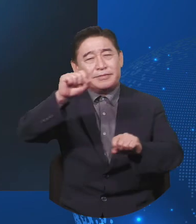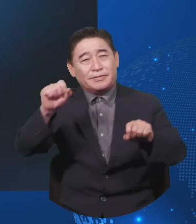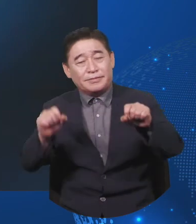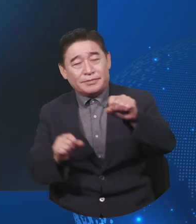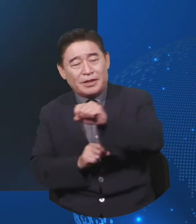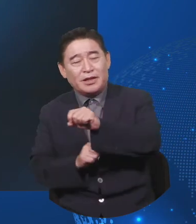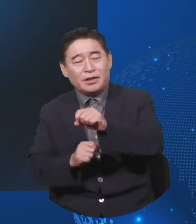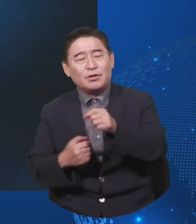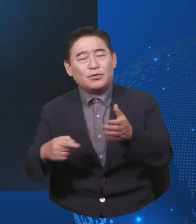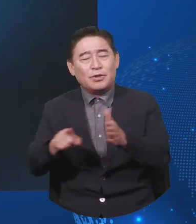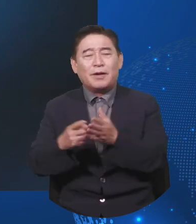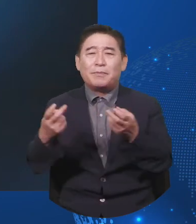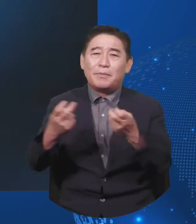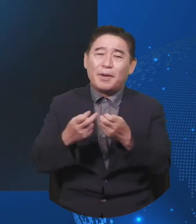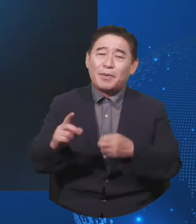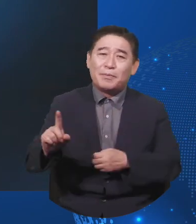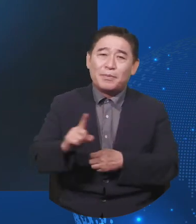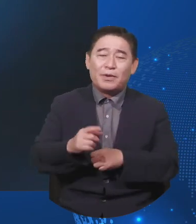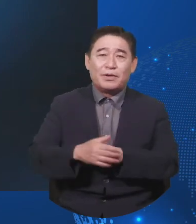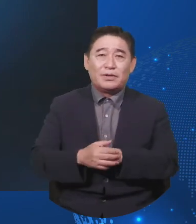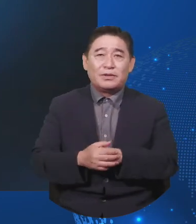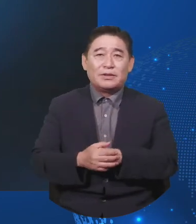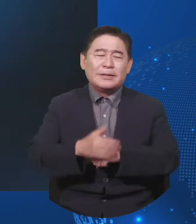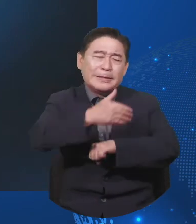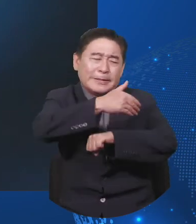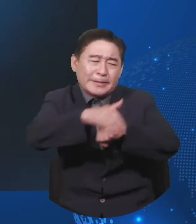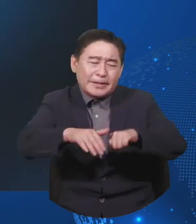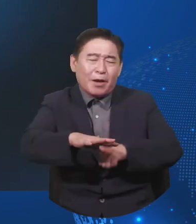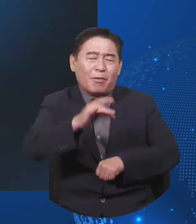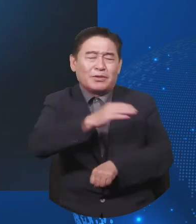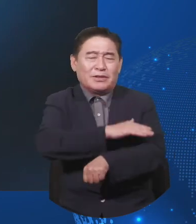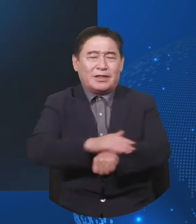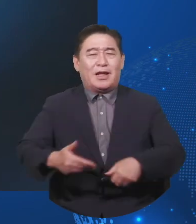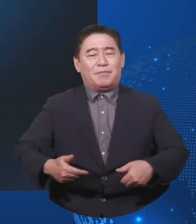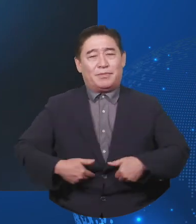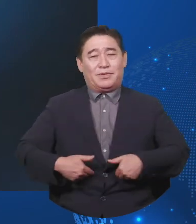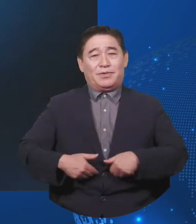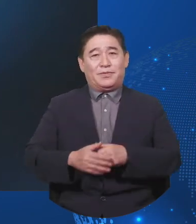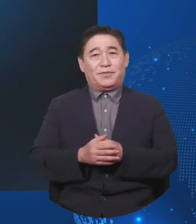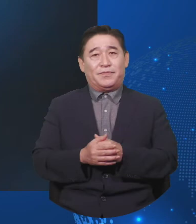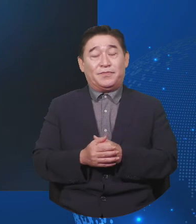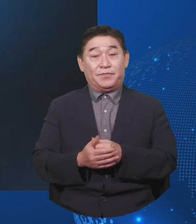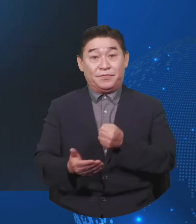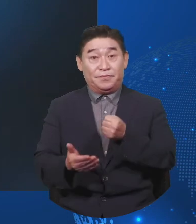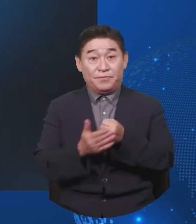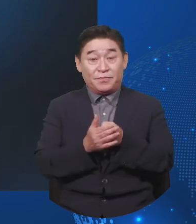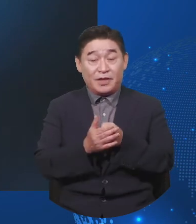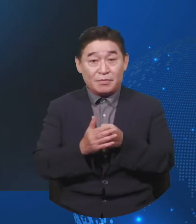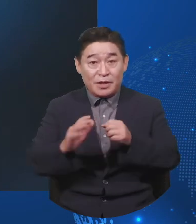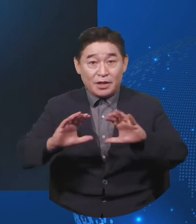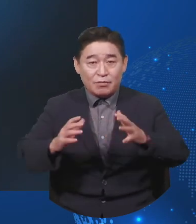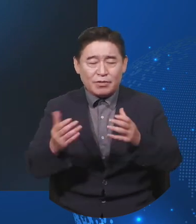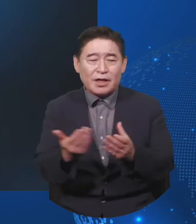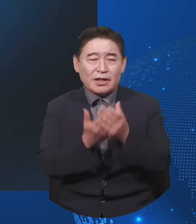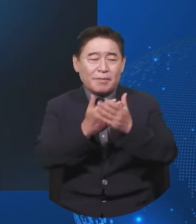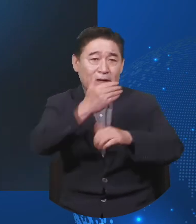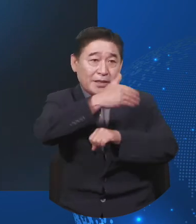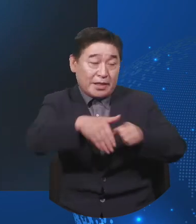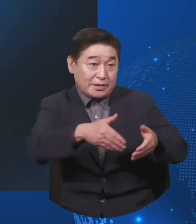start from strategic planning. And that is why in the national development planning for the